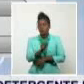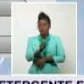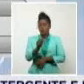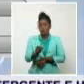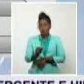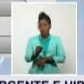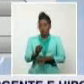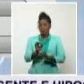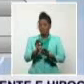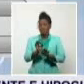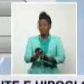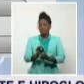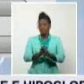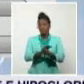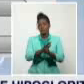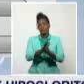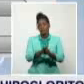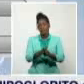patients.